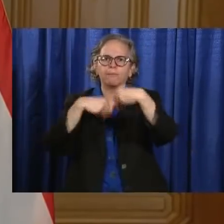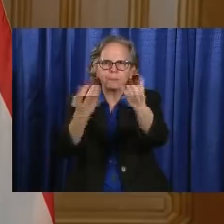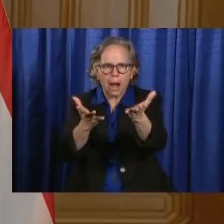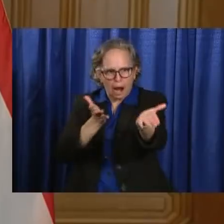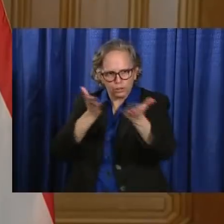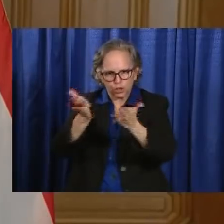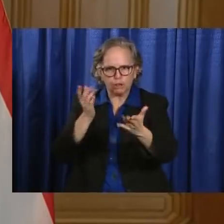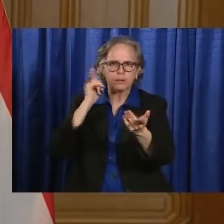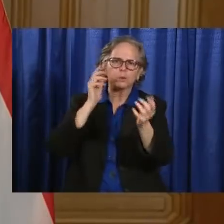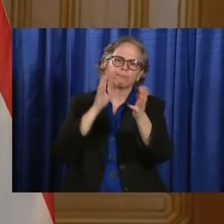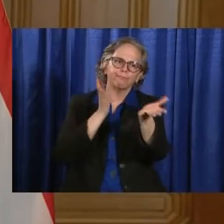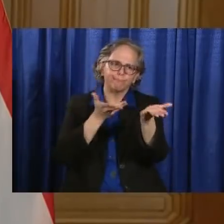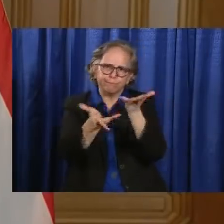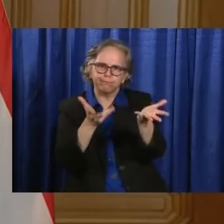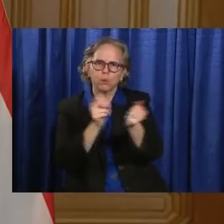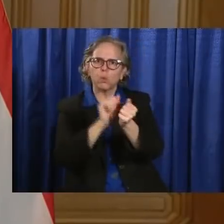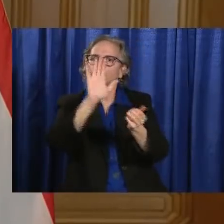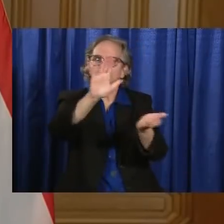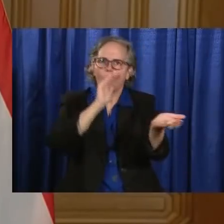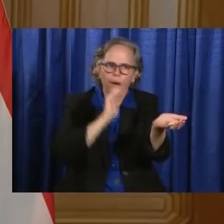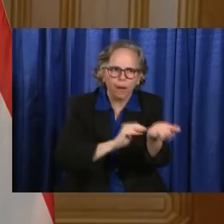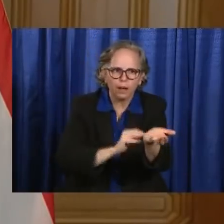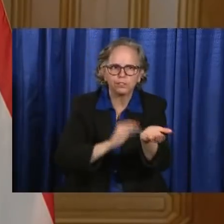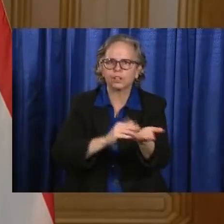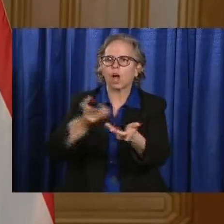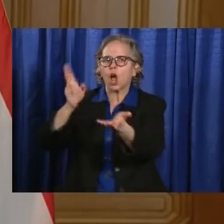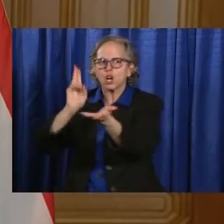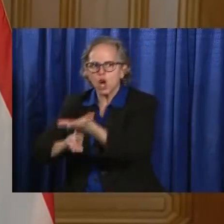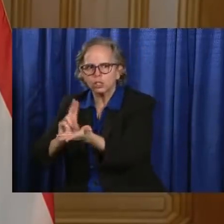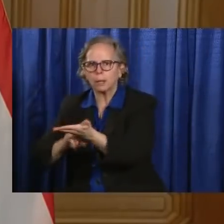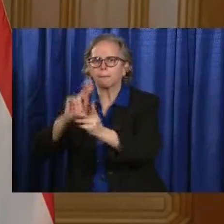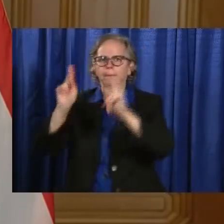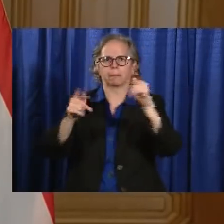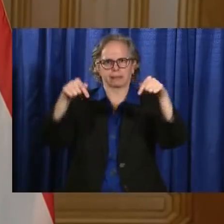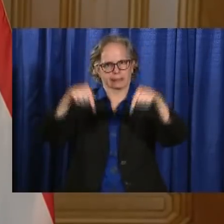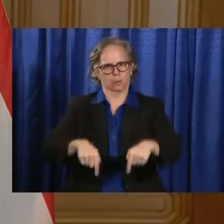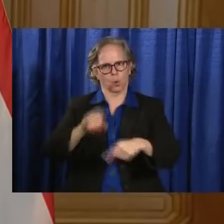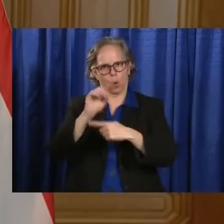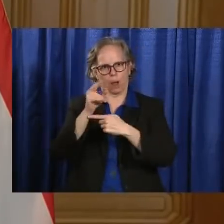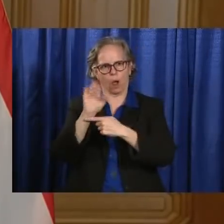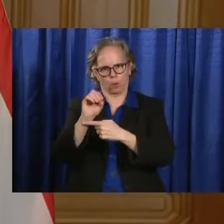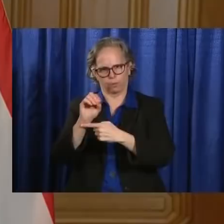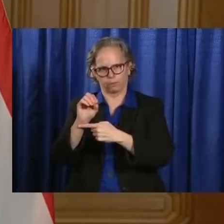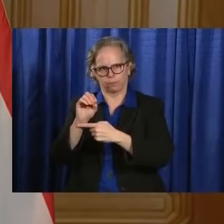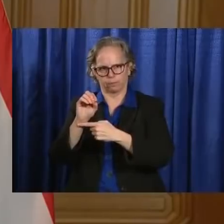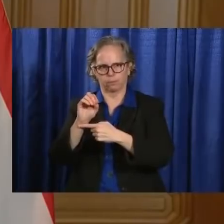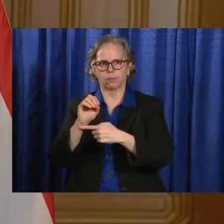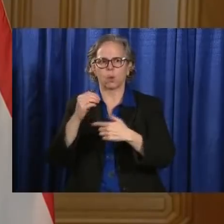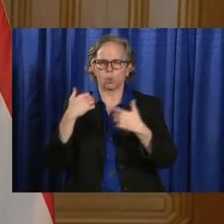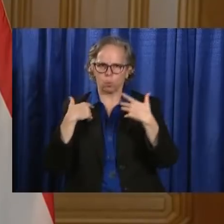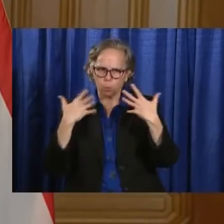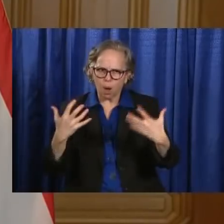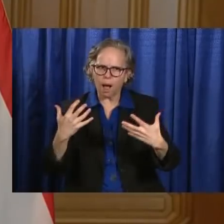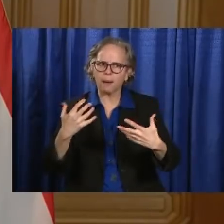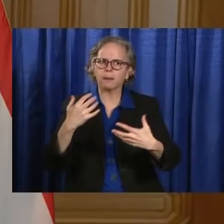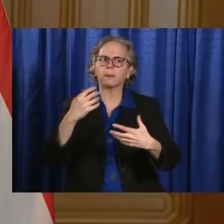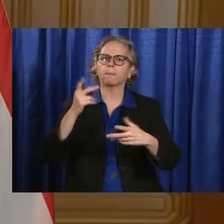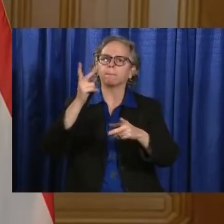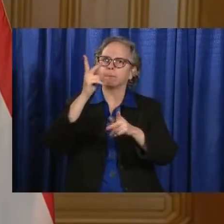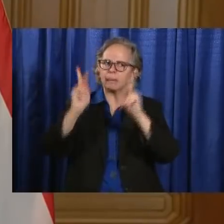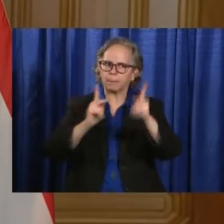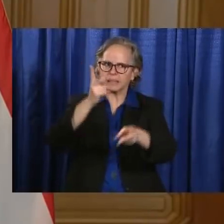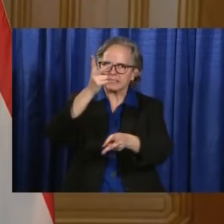differently. We want to ensure that people are caring for themselves both mentally and physically.